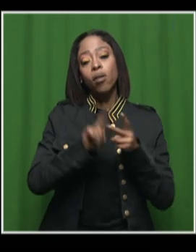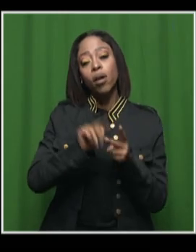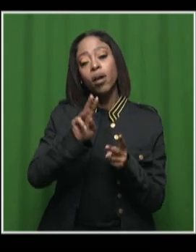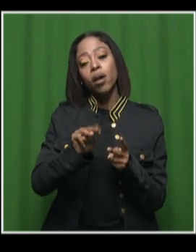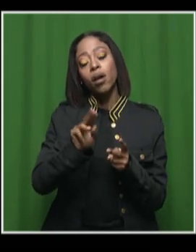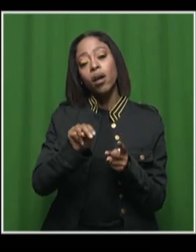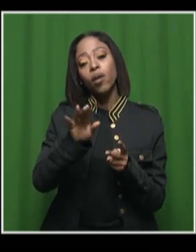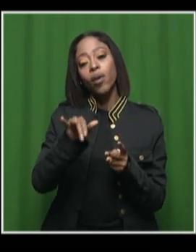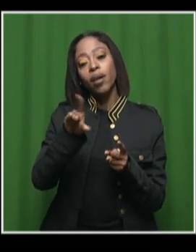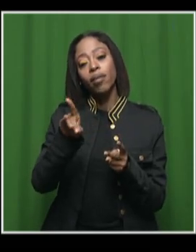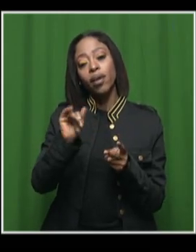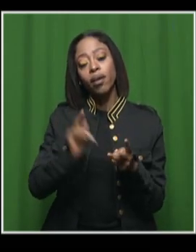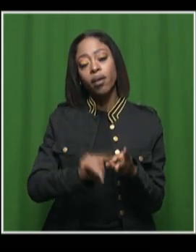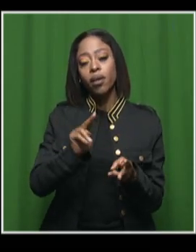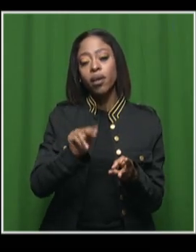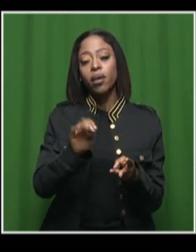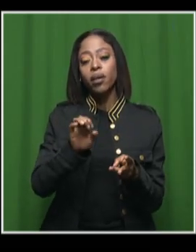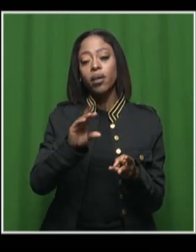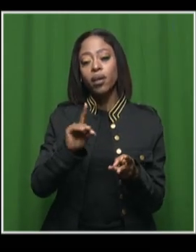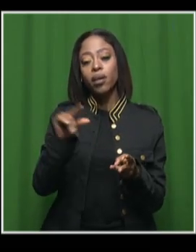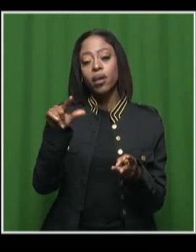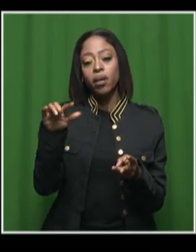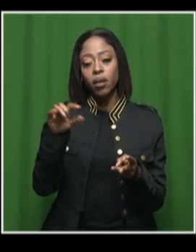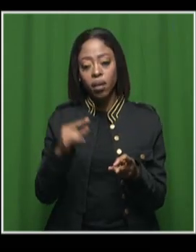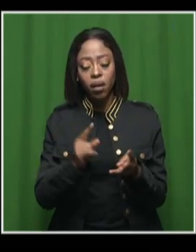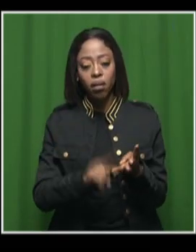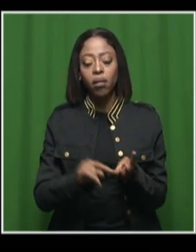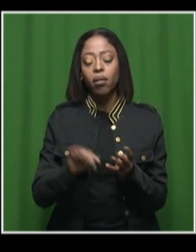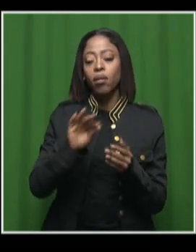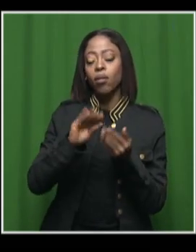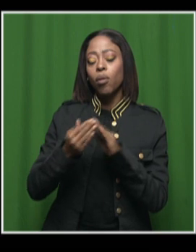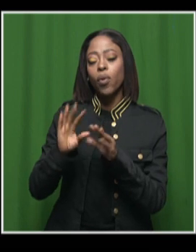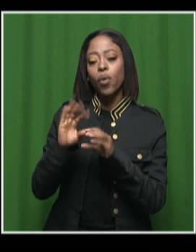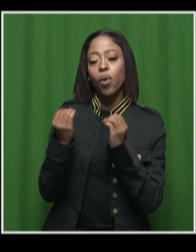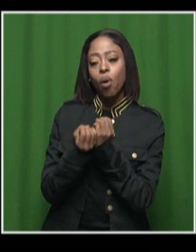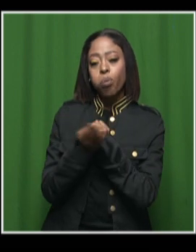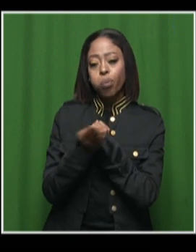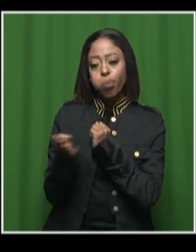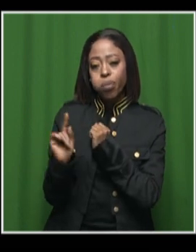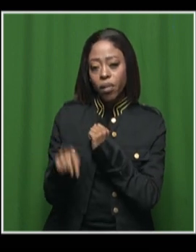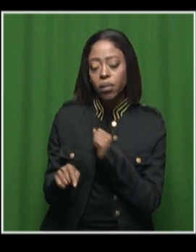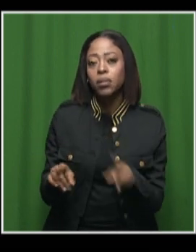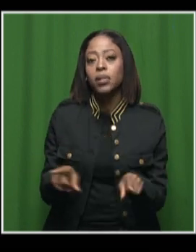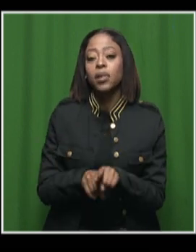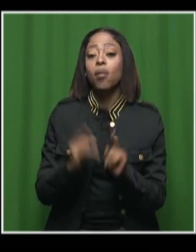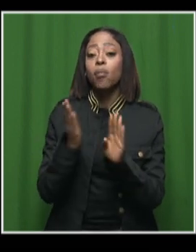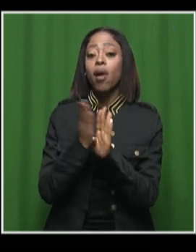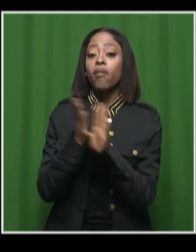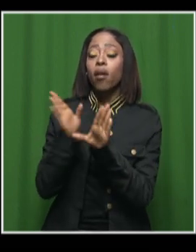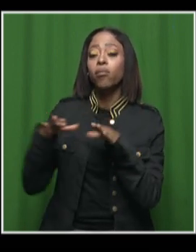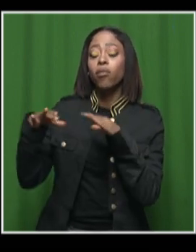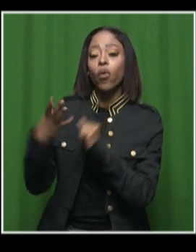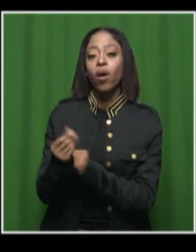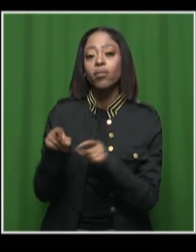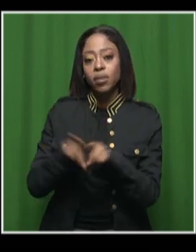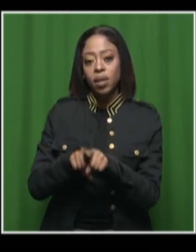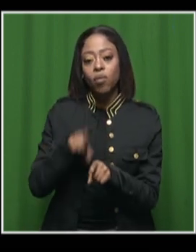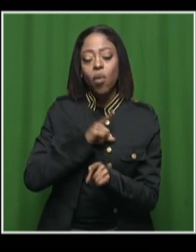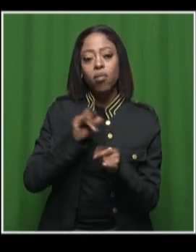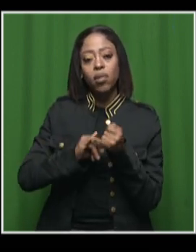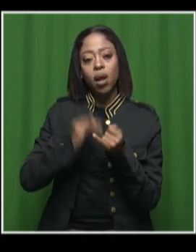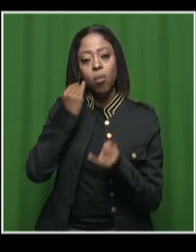NEDLEC, an important social partner. We've got civil society. We also have the private sector in terms of